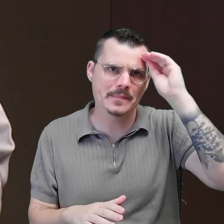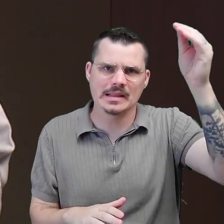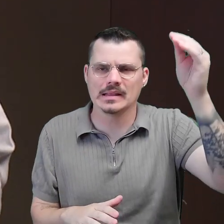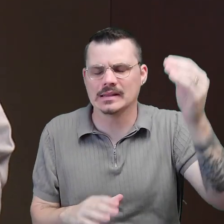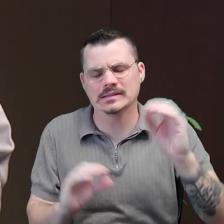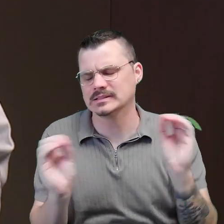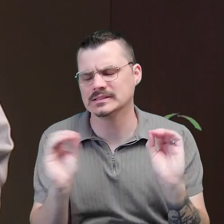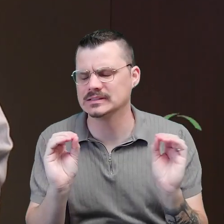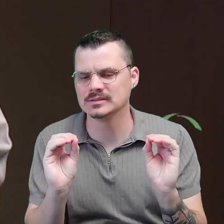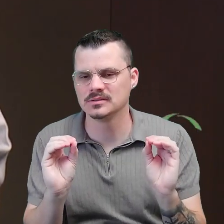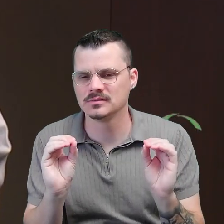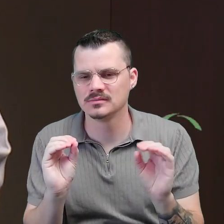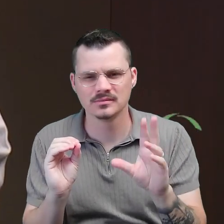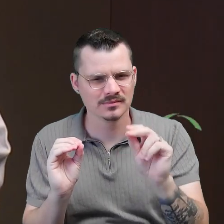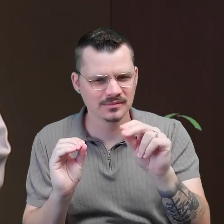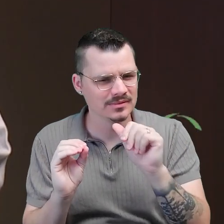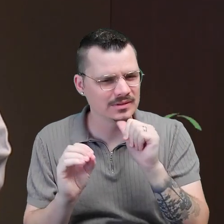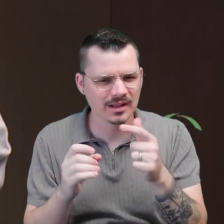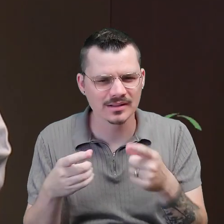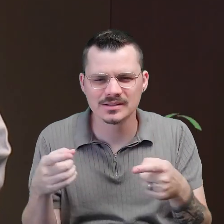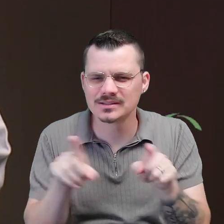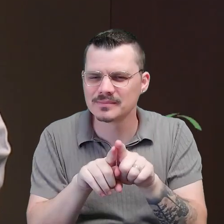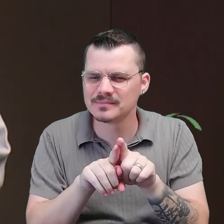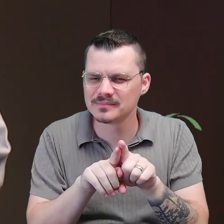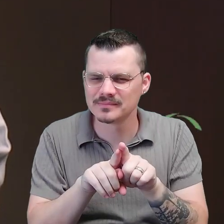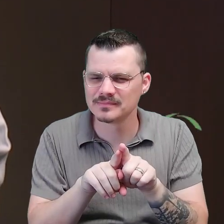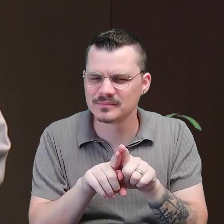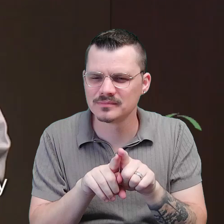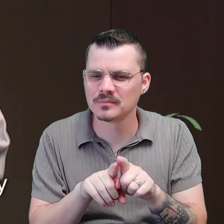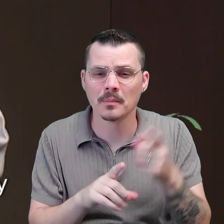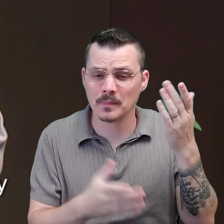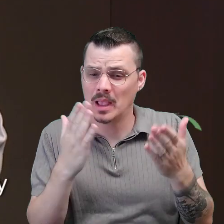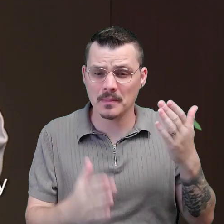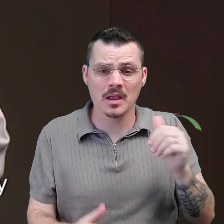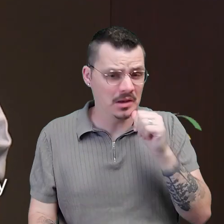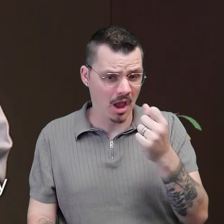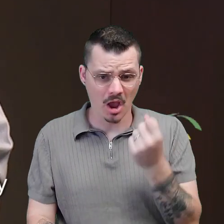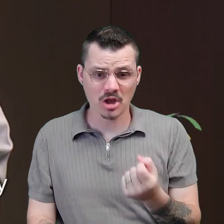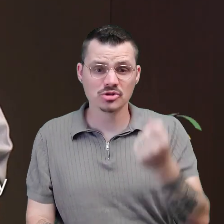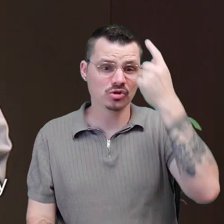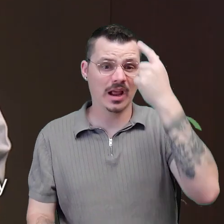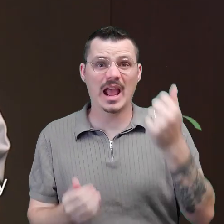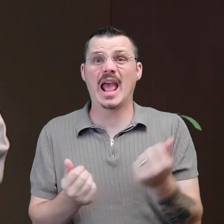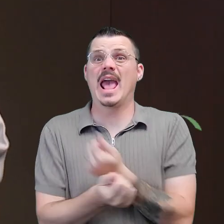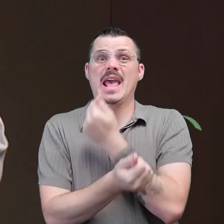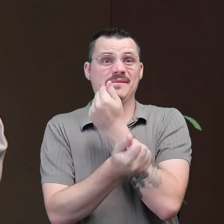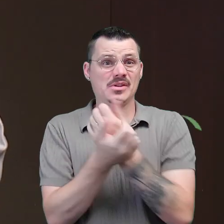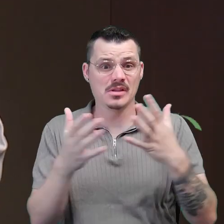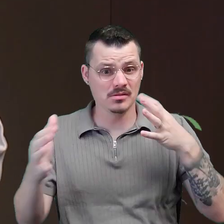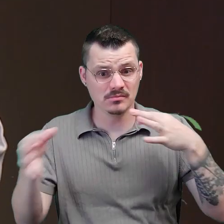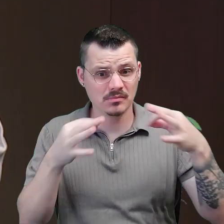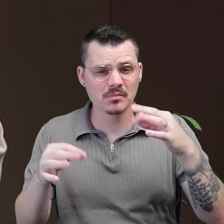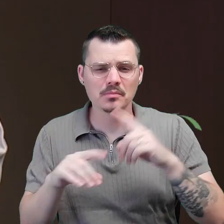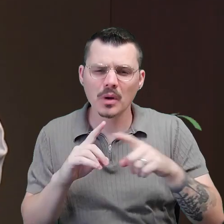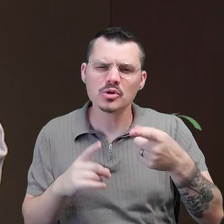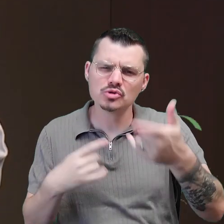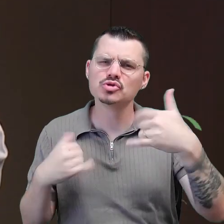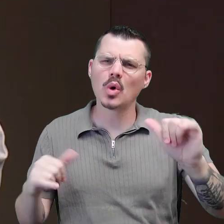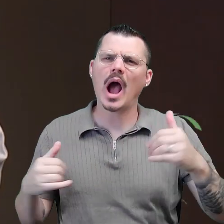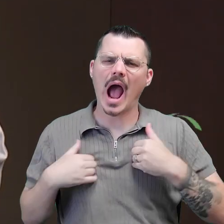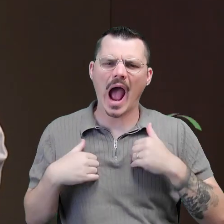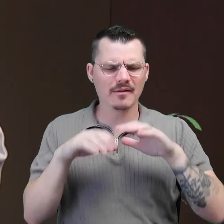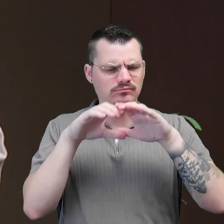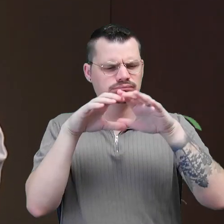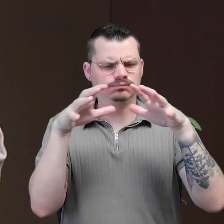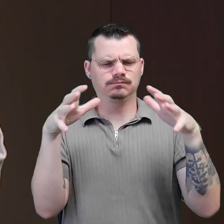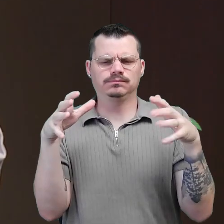opinion. It's not the same thing, is it? You may not be able to understand every single detail, but you may have an